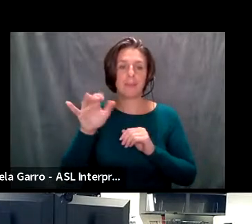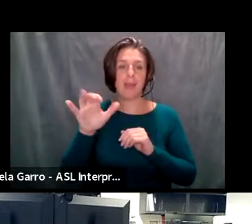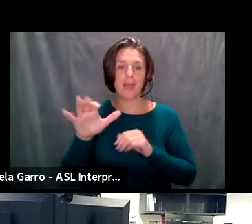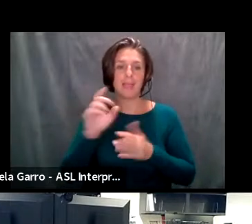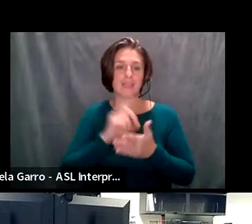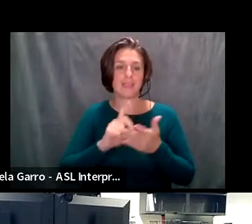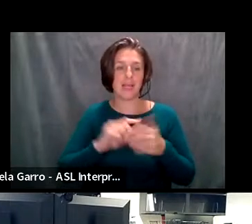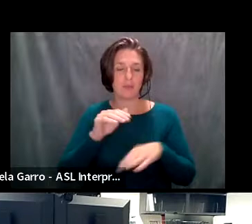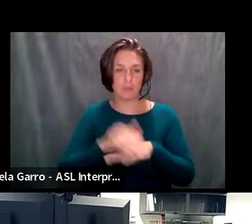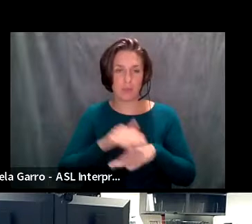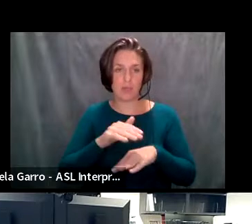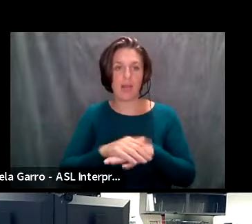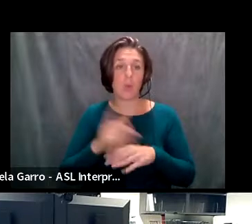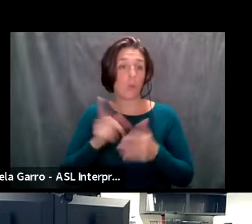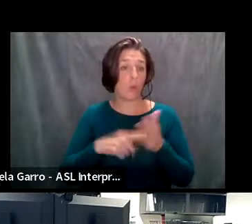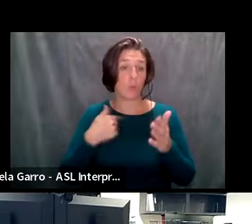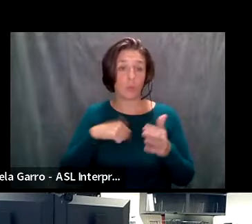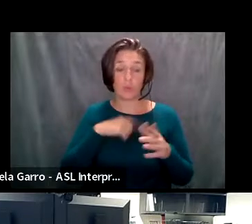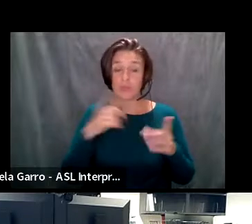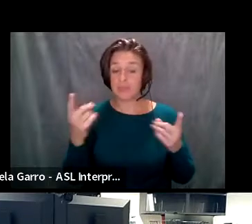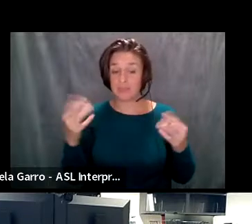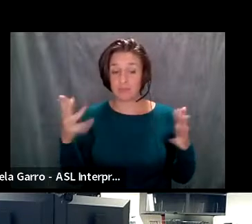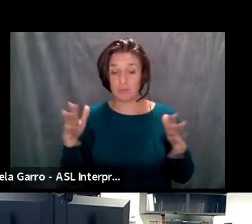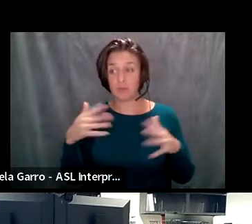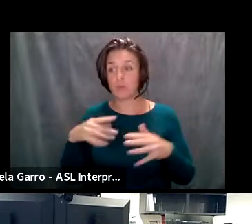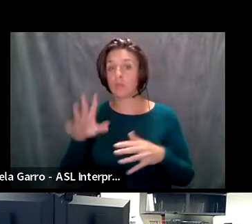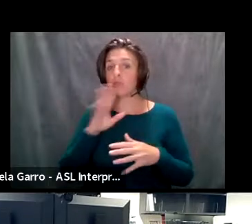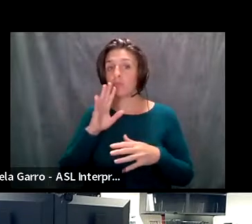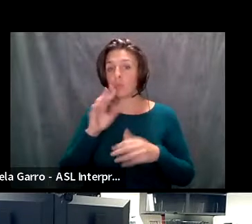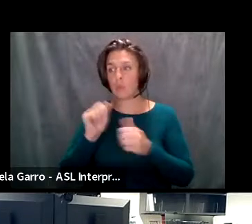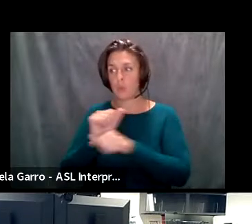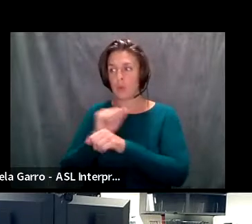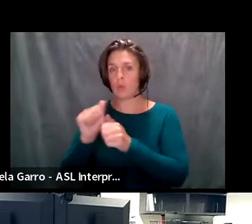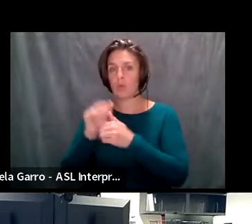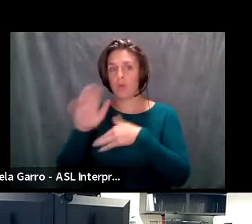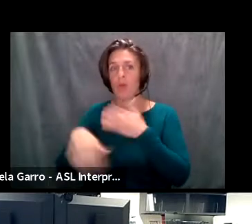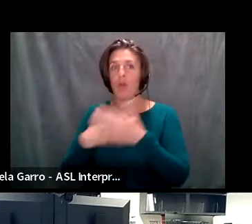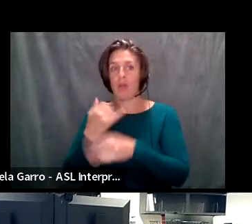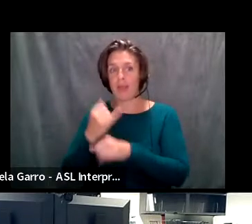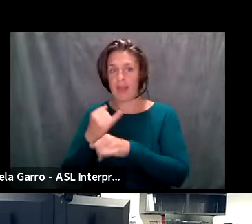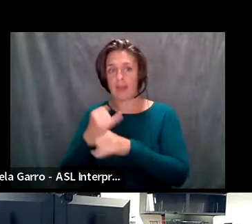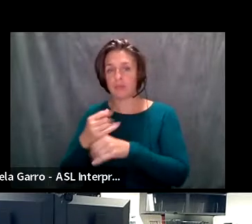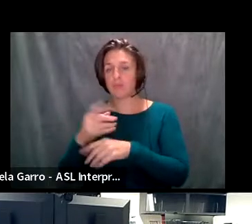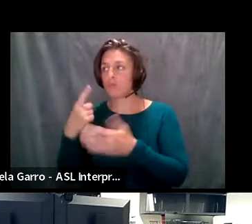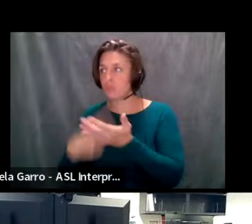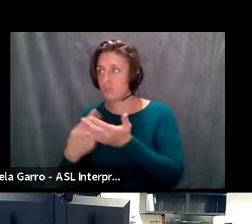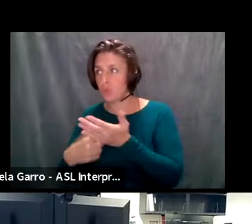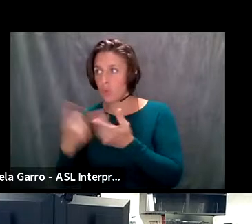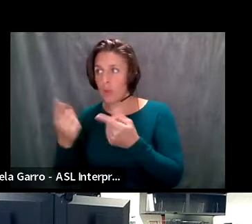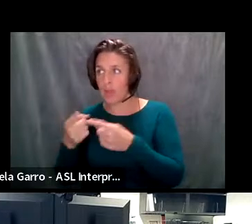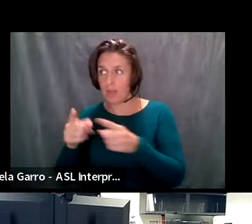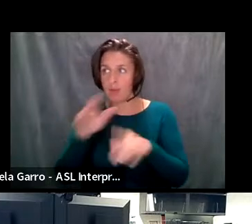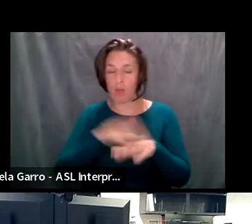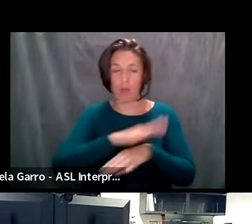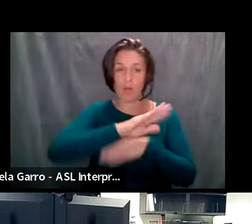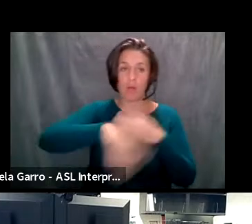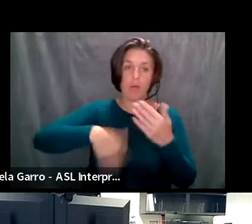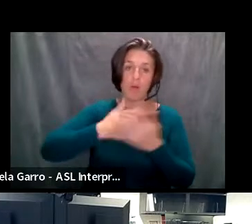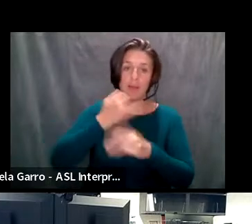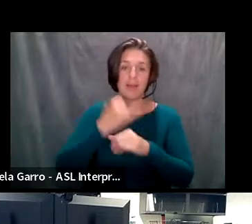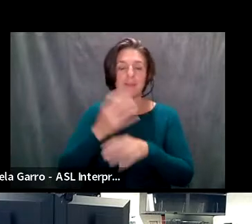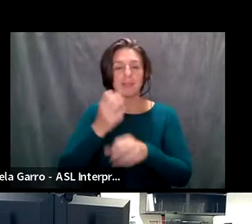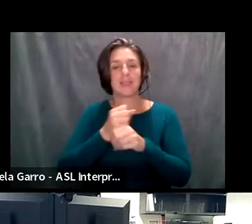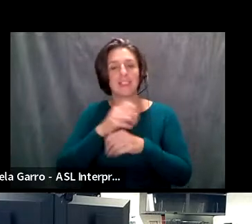what we did is we worked with all campuses to talk about what was going to happen kind of on all campuses and to get some